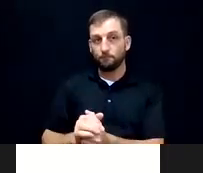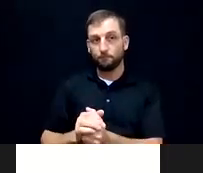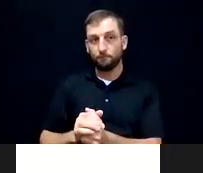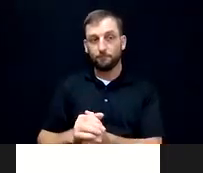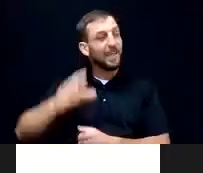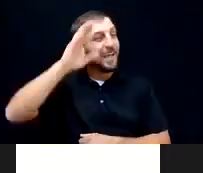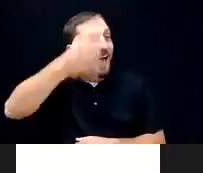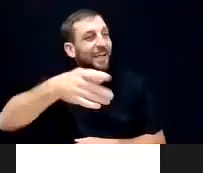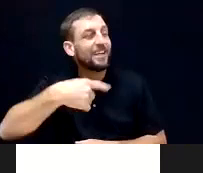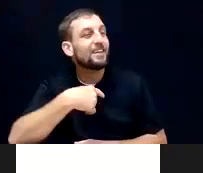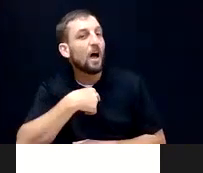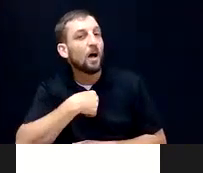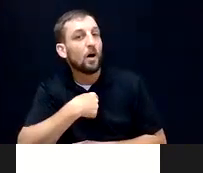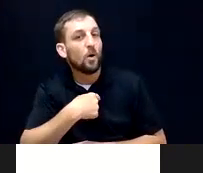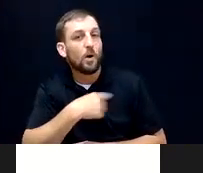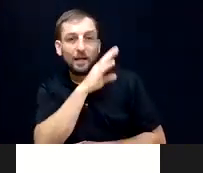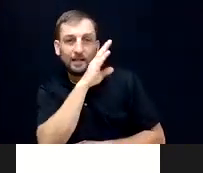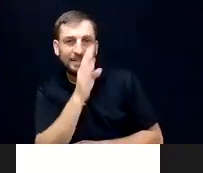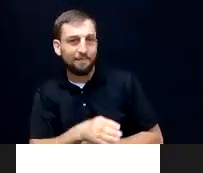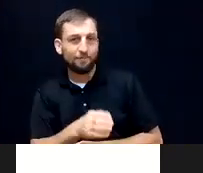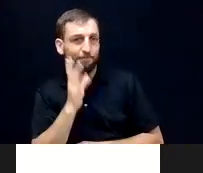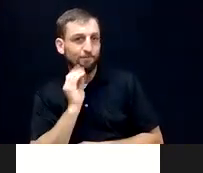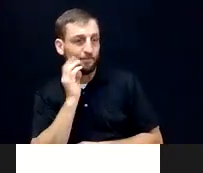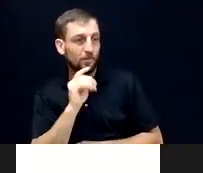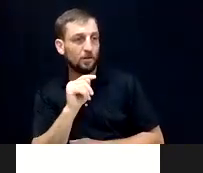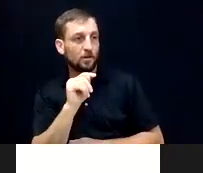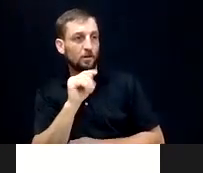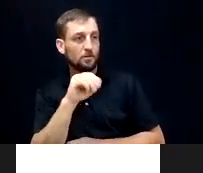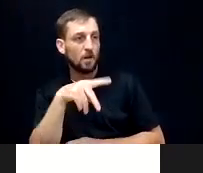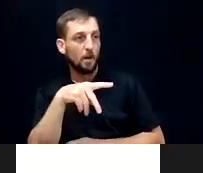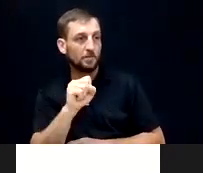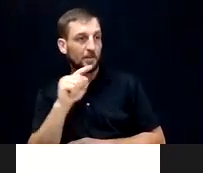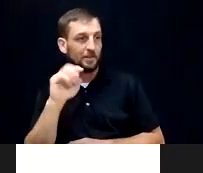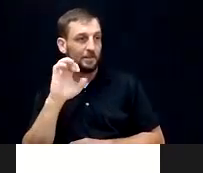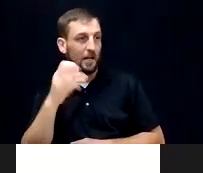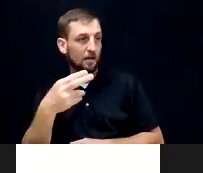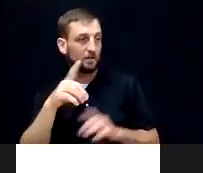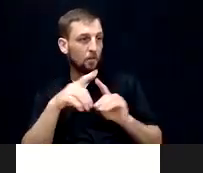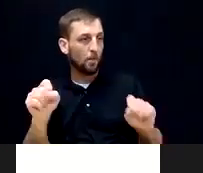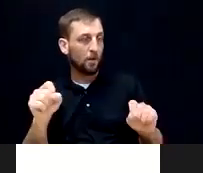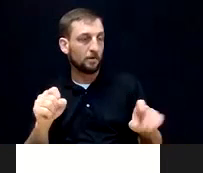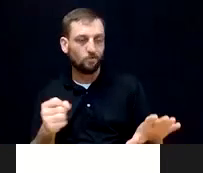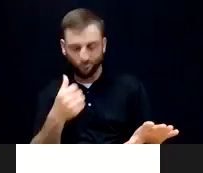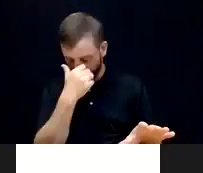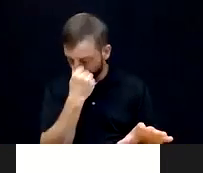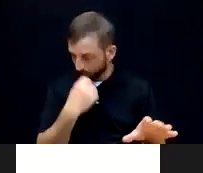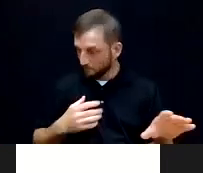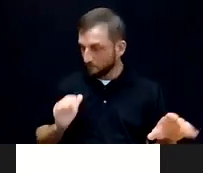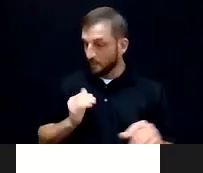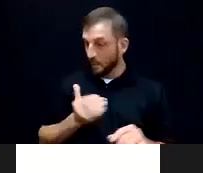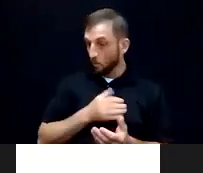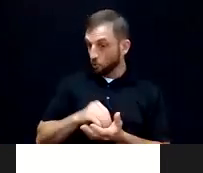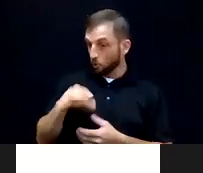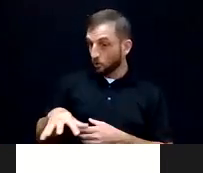Hey, we have never had a student with a TOPS Tech diploma. Again, our students are